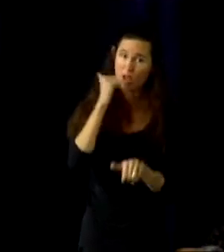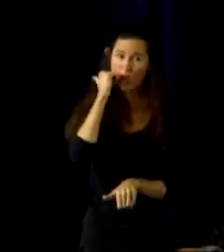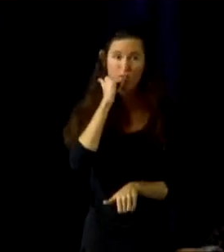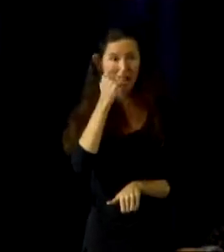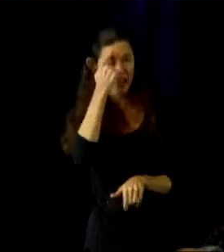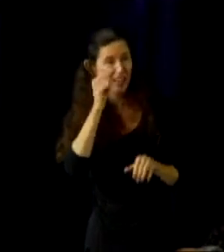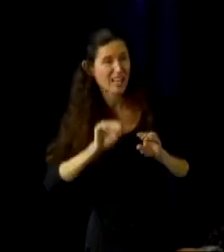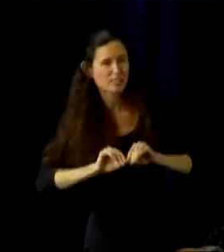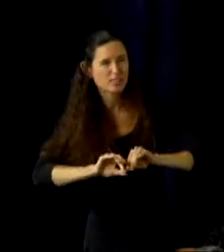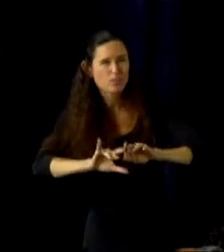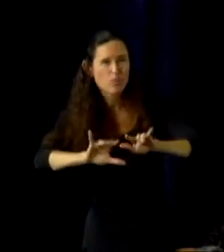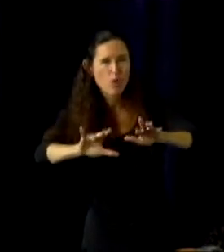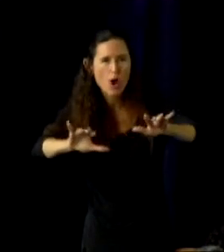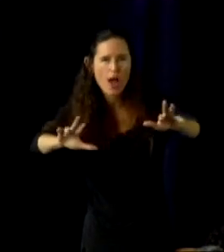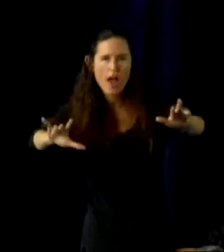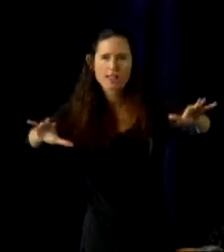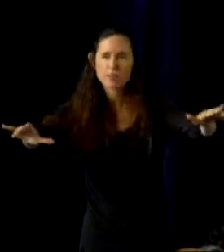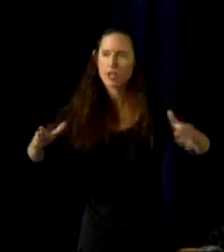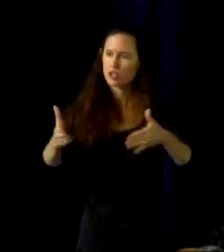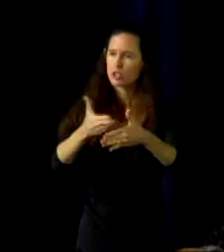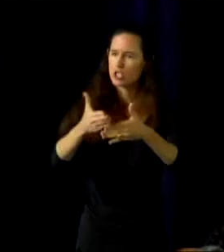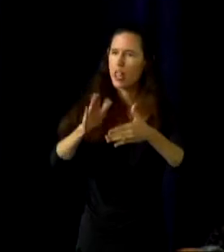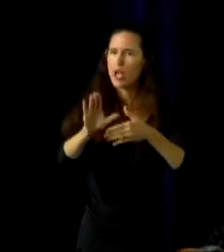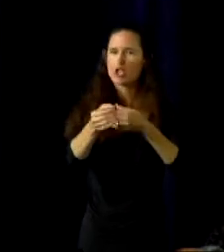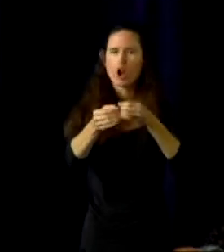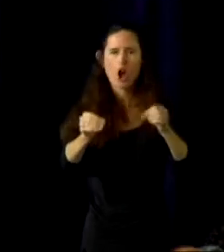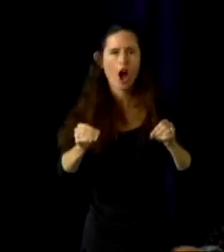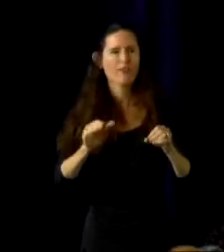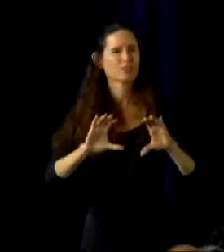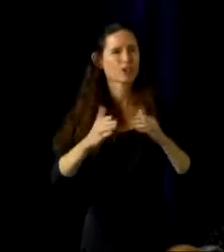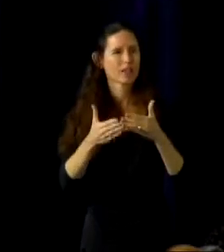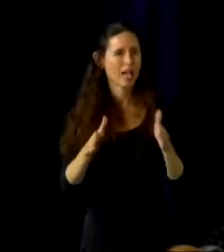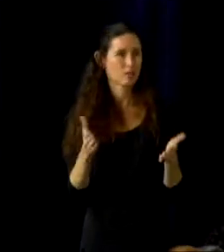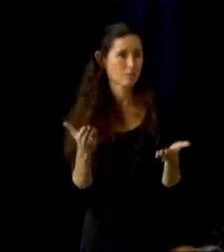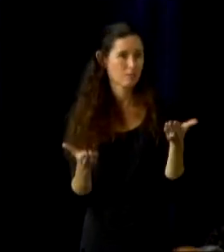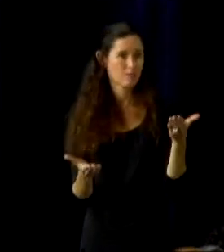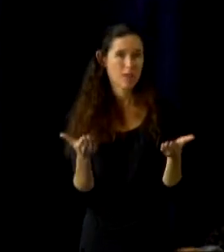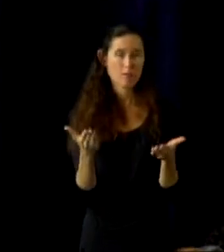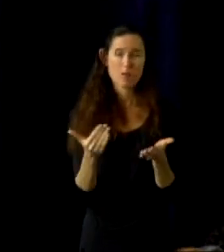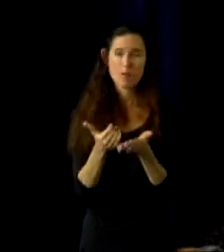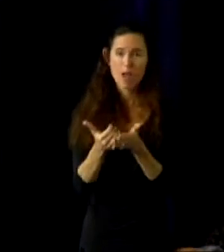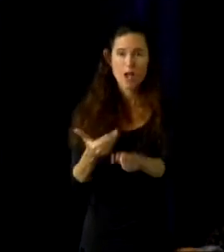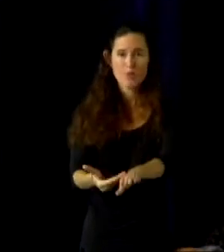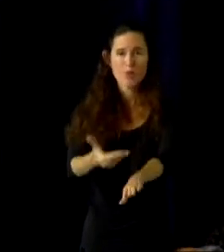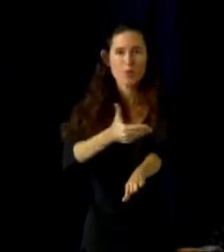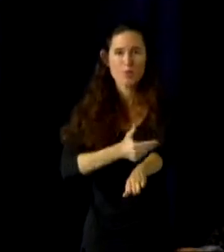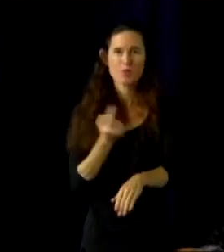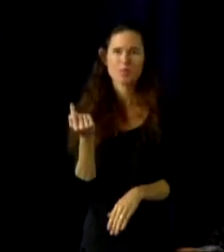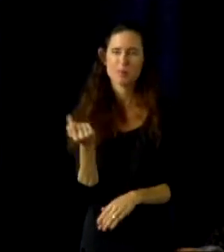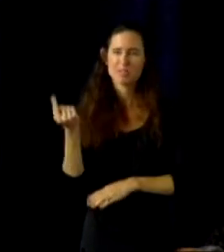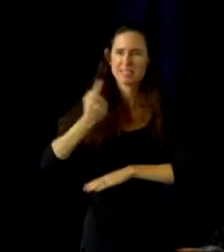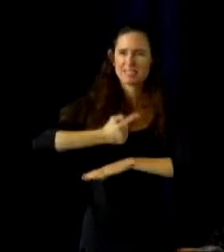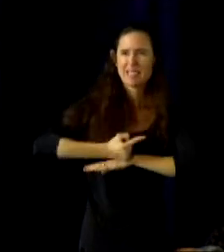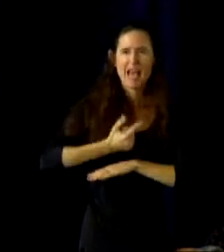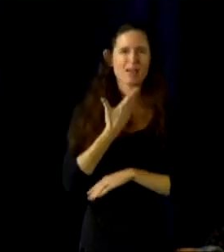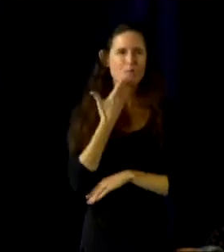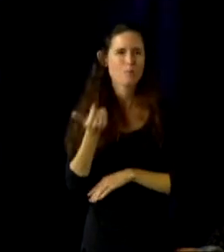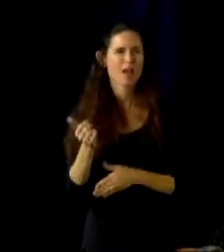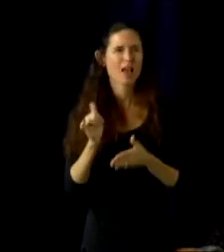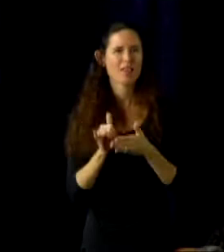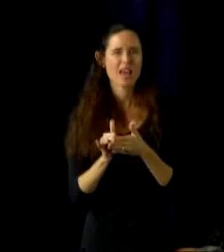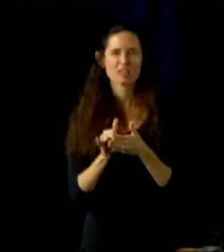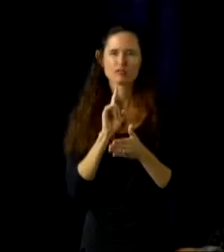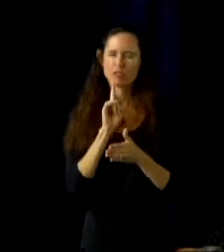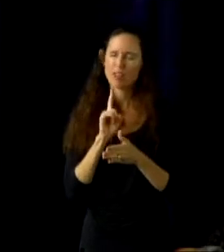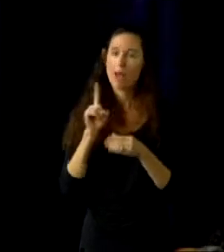spreads as well. So if you share that in your office or your classroom, you just might make someone's day that much nicer. It's all about